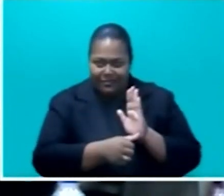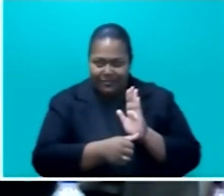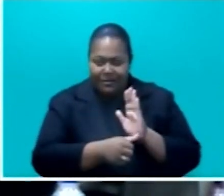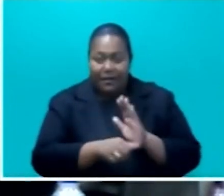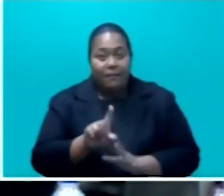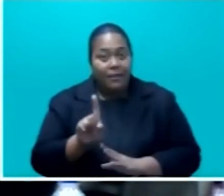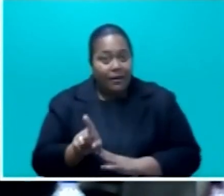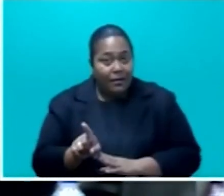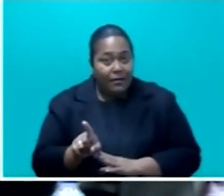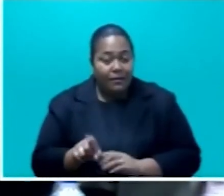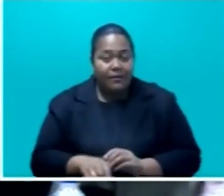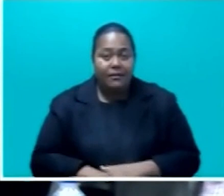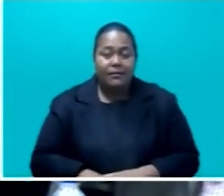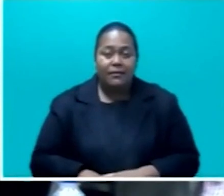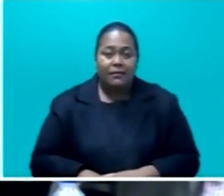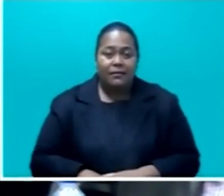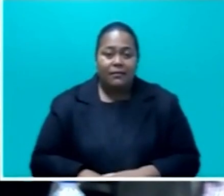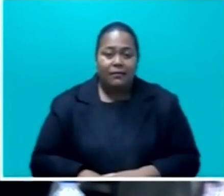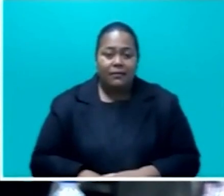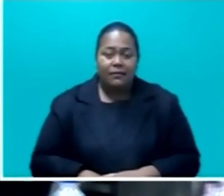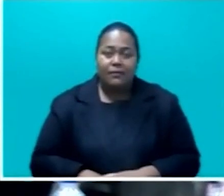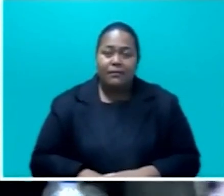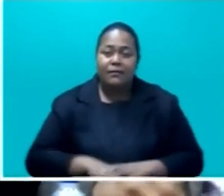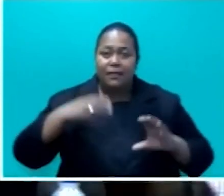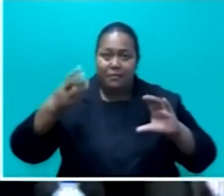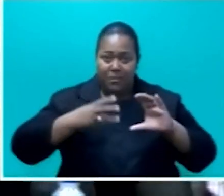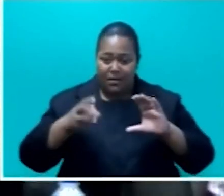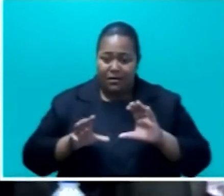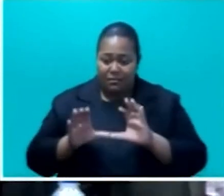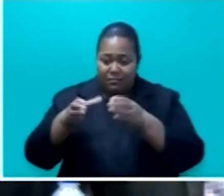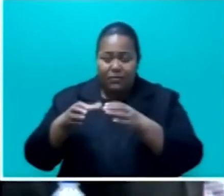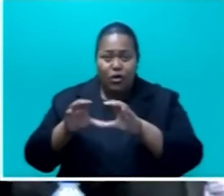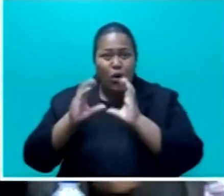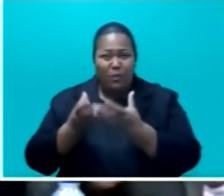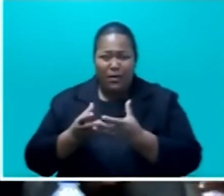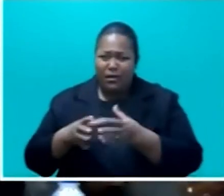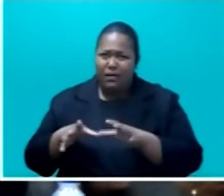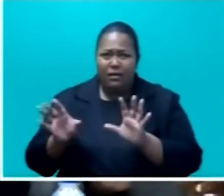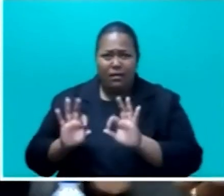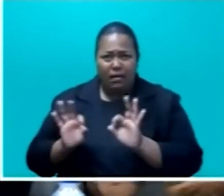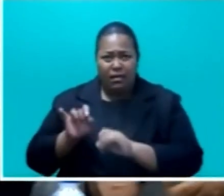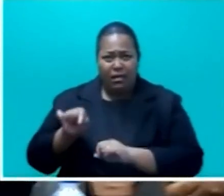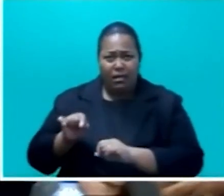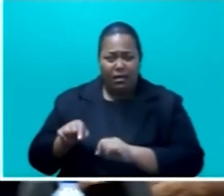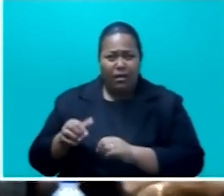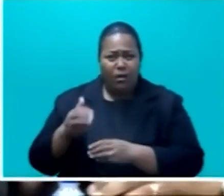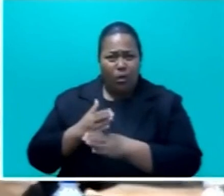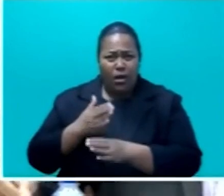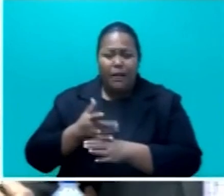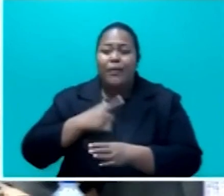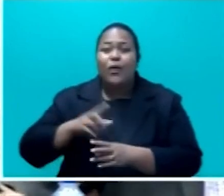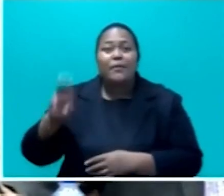However, the Media Tribunal is virtually defunct as its members were never appointed.